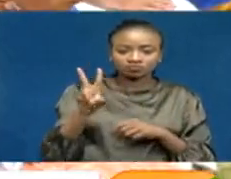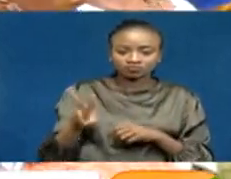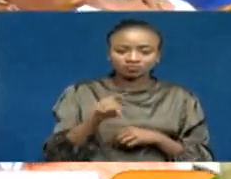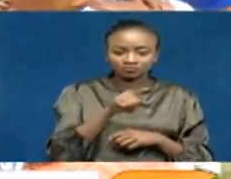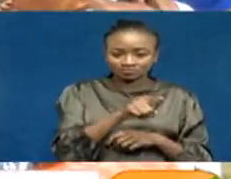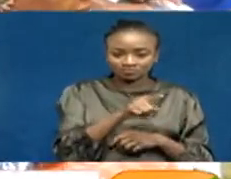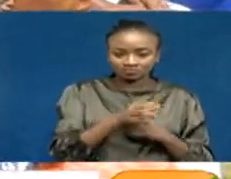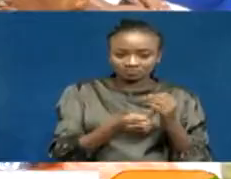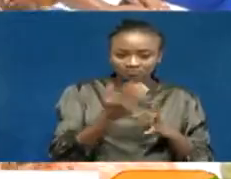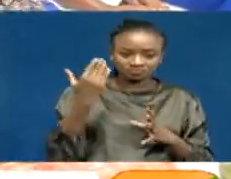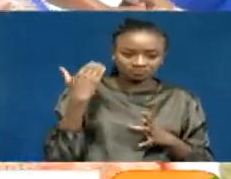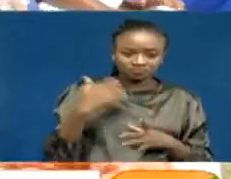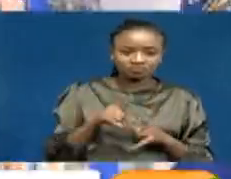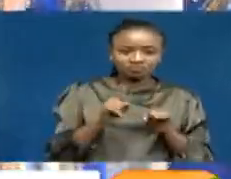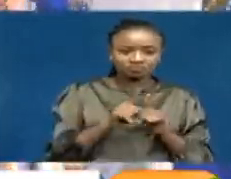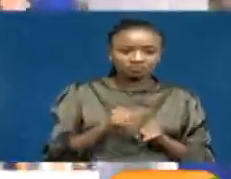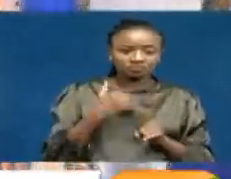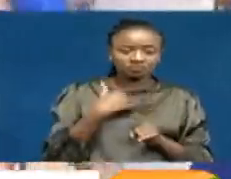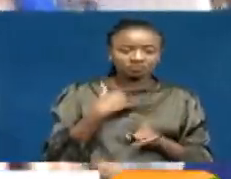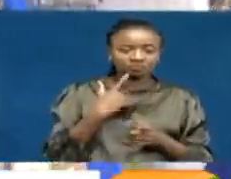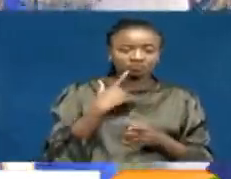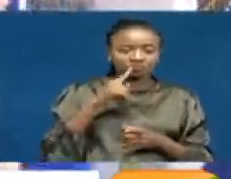followers, both locally and abroad.